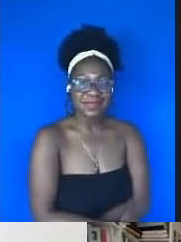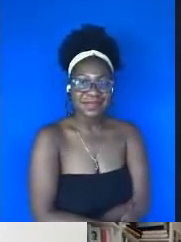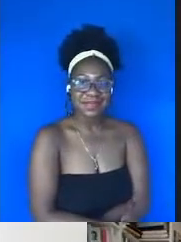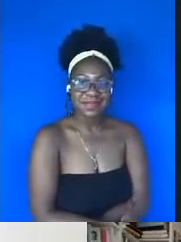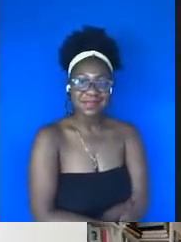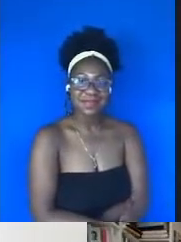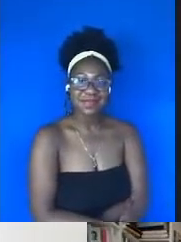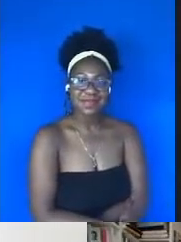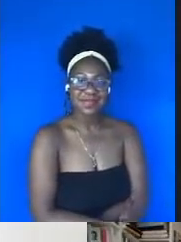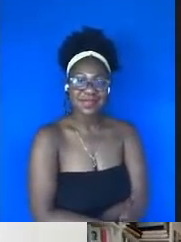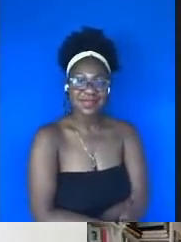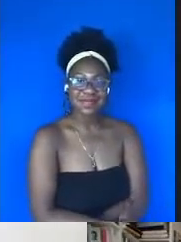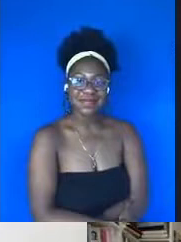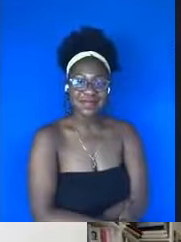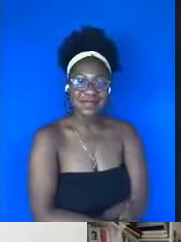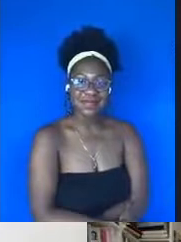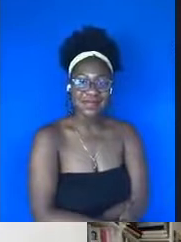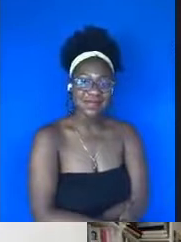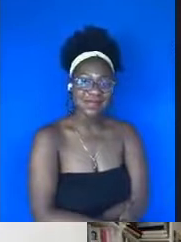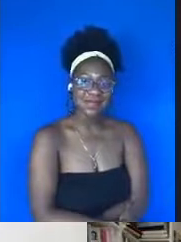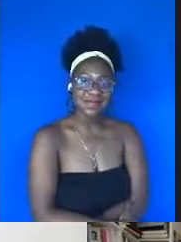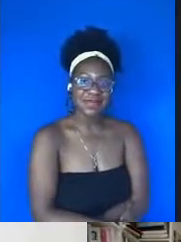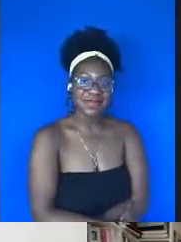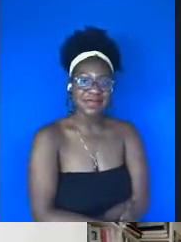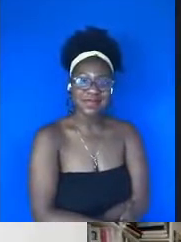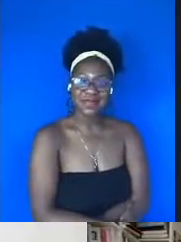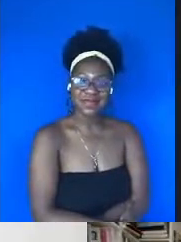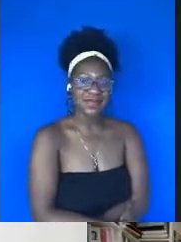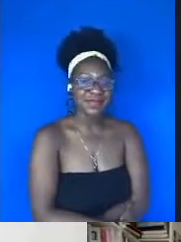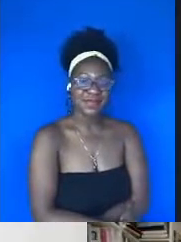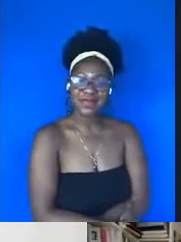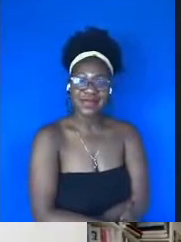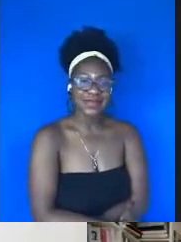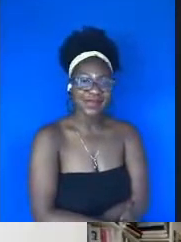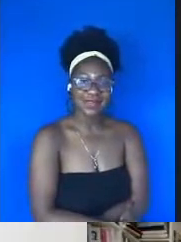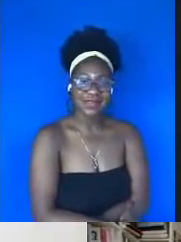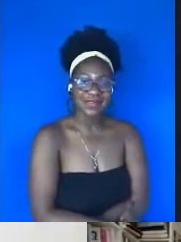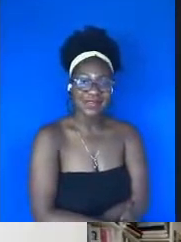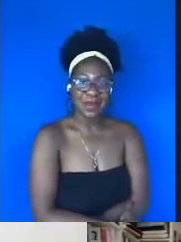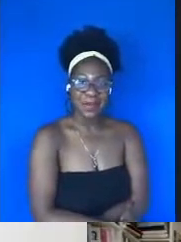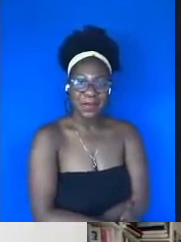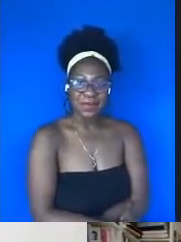to the male gaze to hear words out of a female. I have this theory because